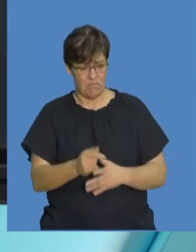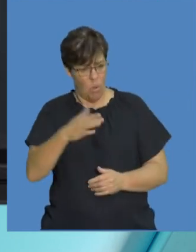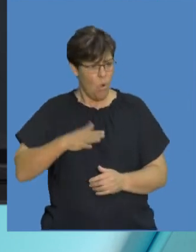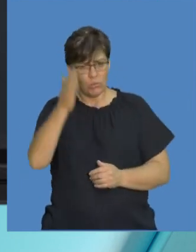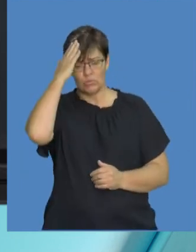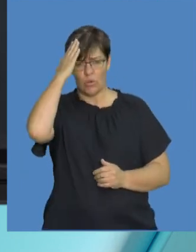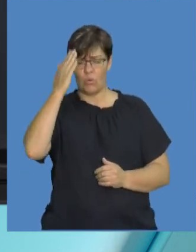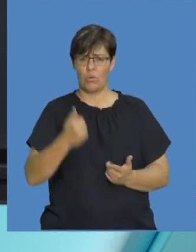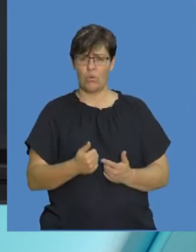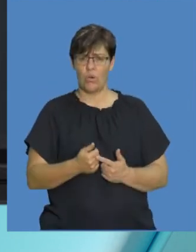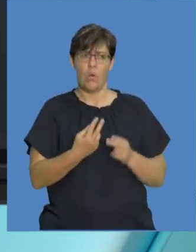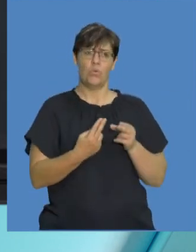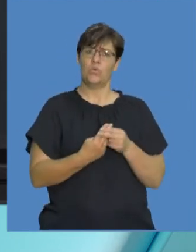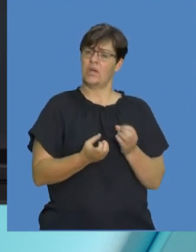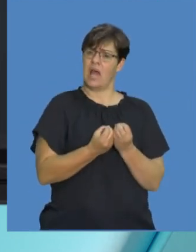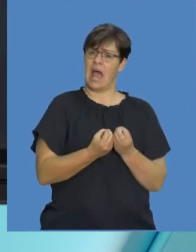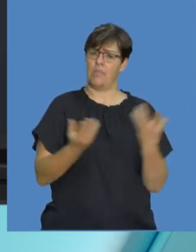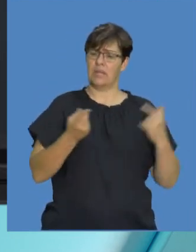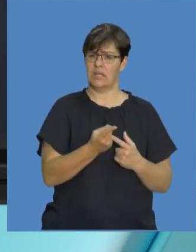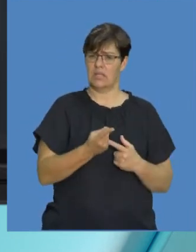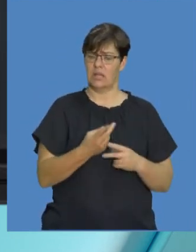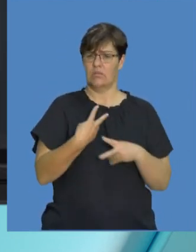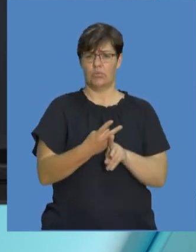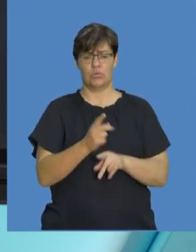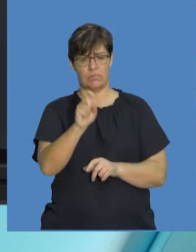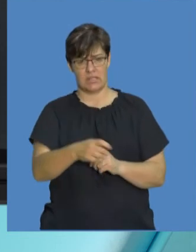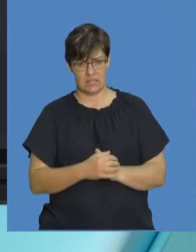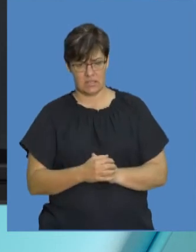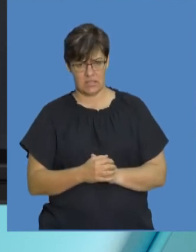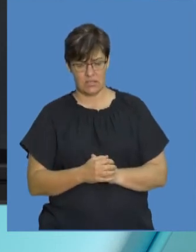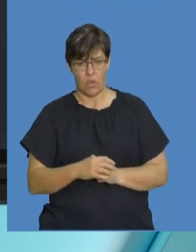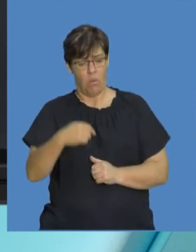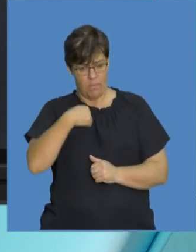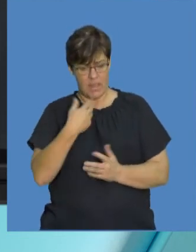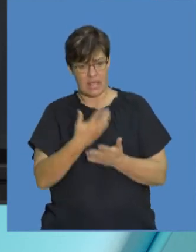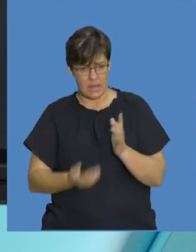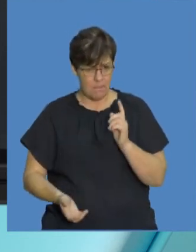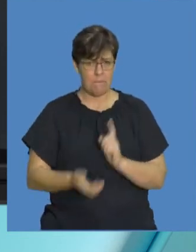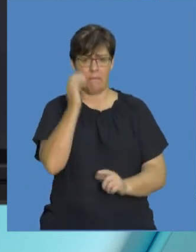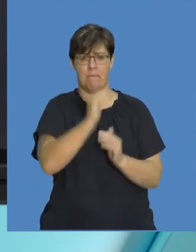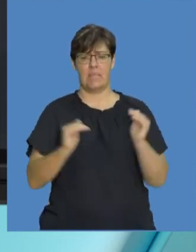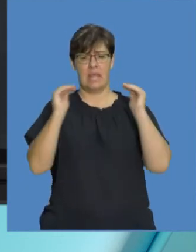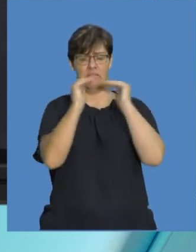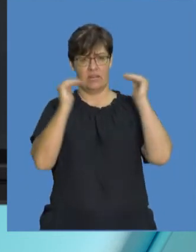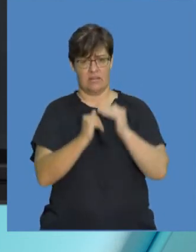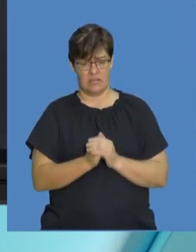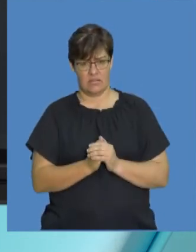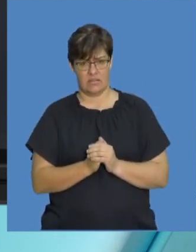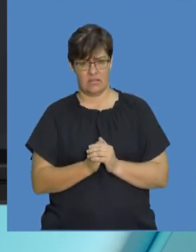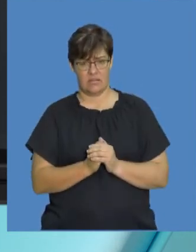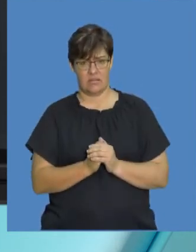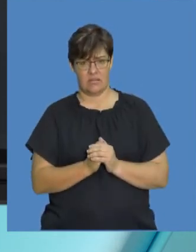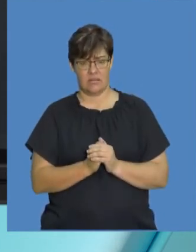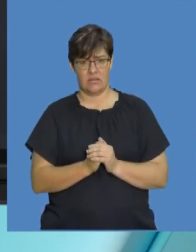any enterprise, because they want to know how many units must we produce in order to reach the break-even